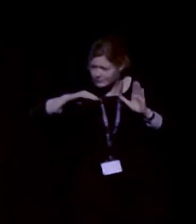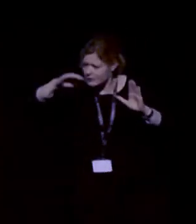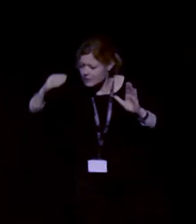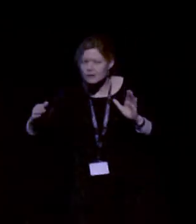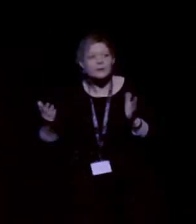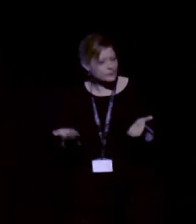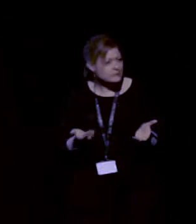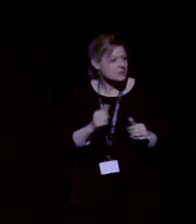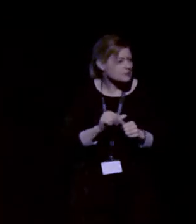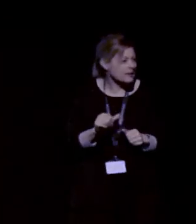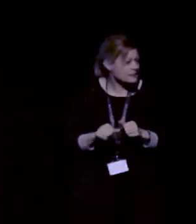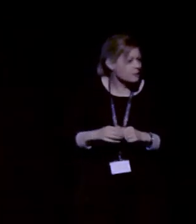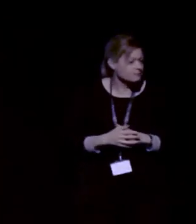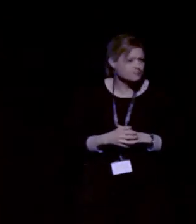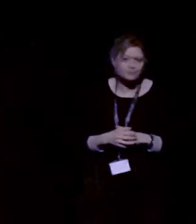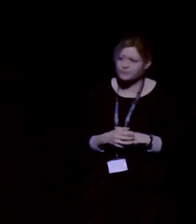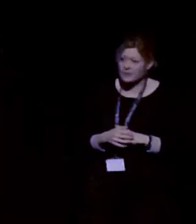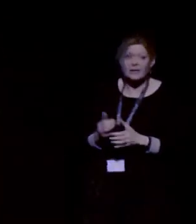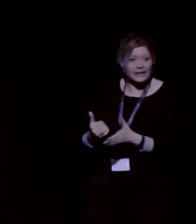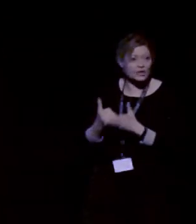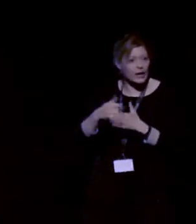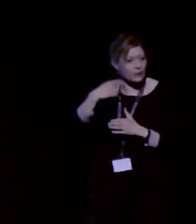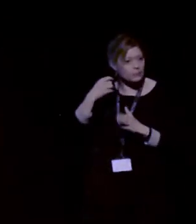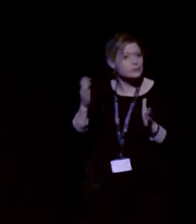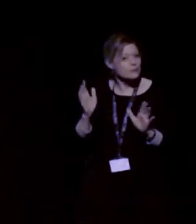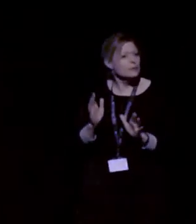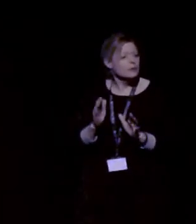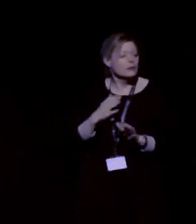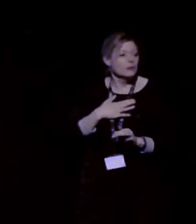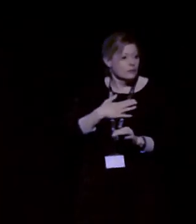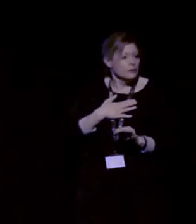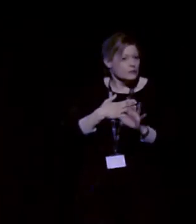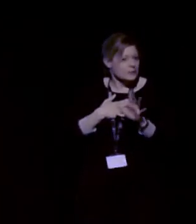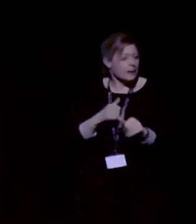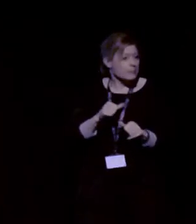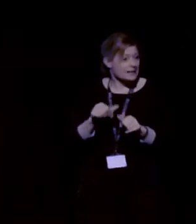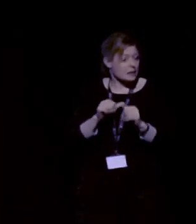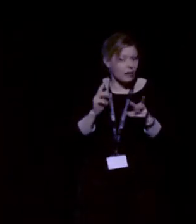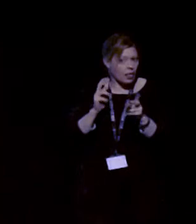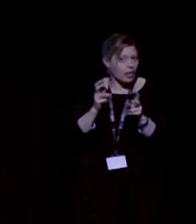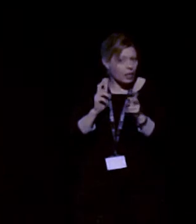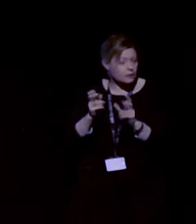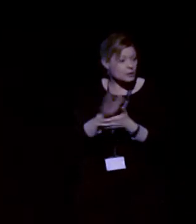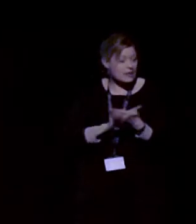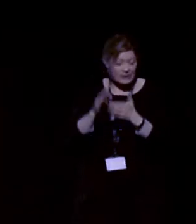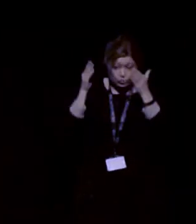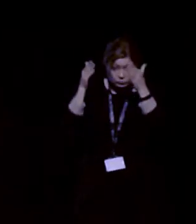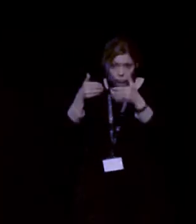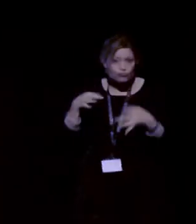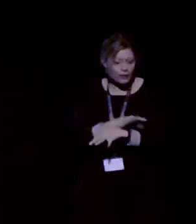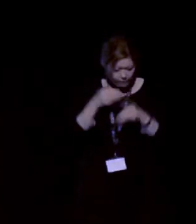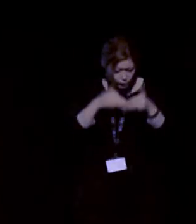are used to it as providing relief from tinnitus may be more effective when they change, just because they're better at grabbing your attention.